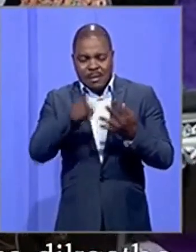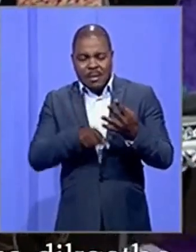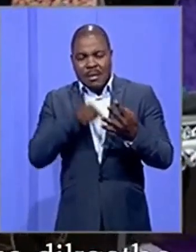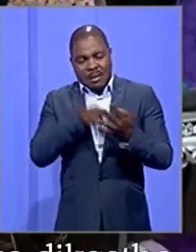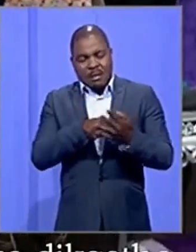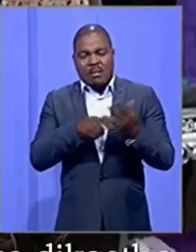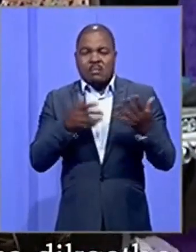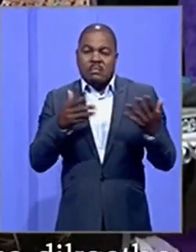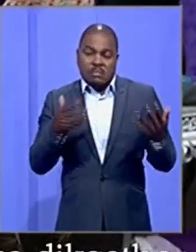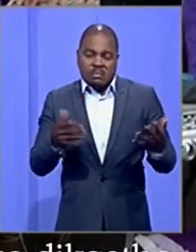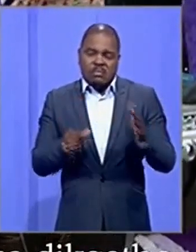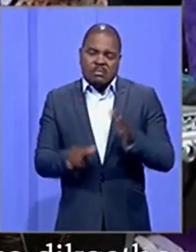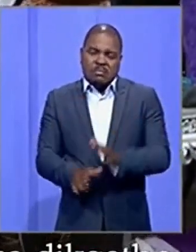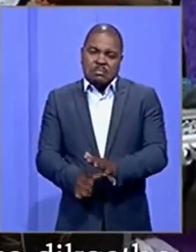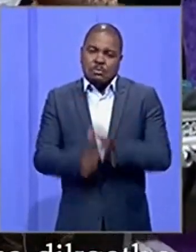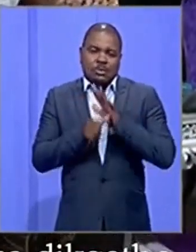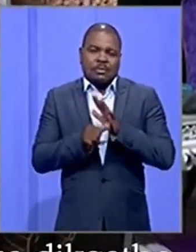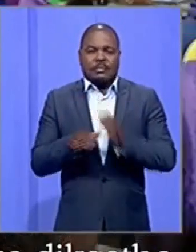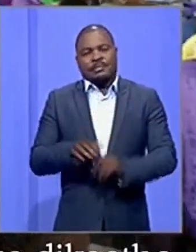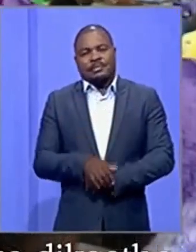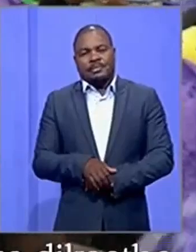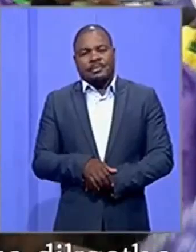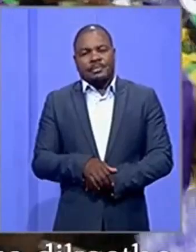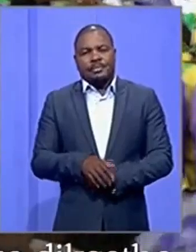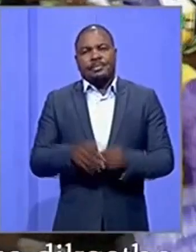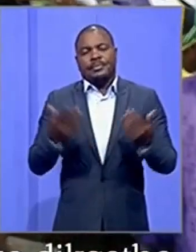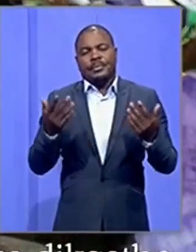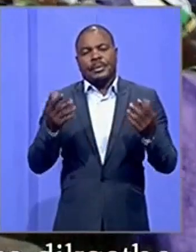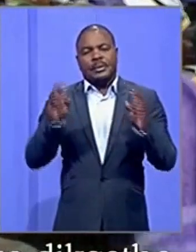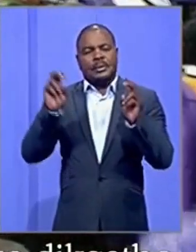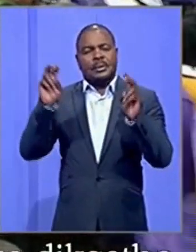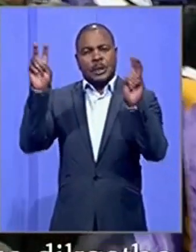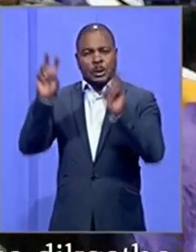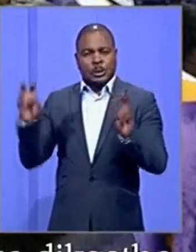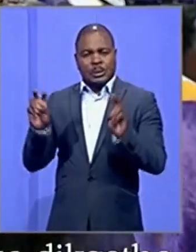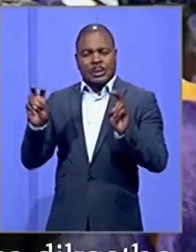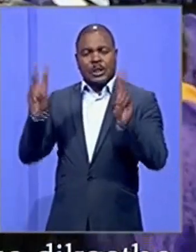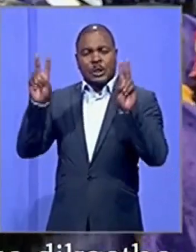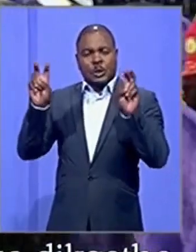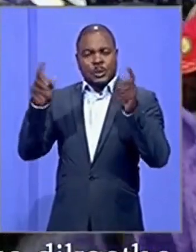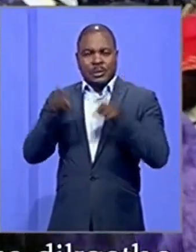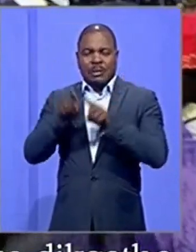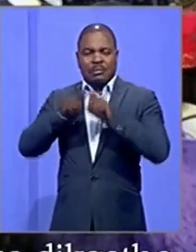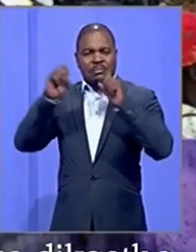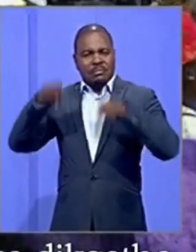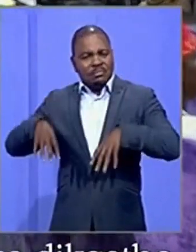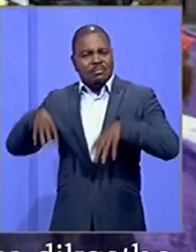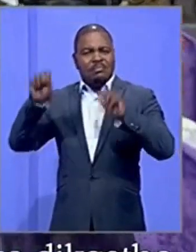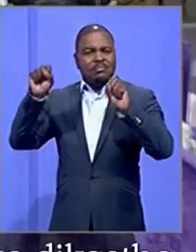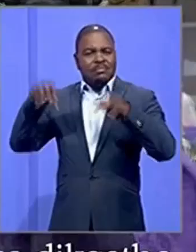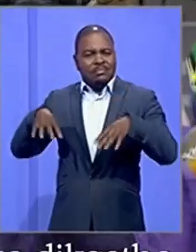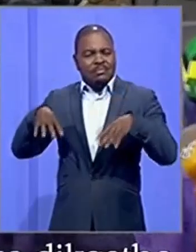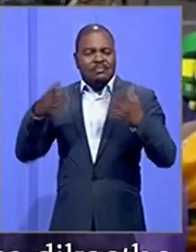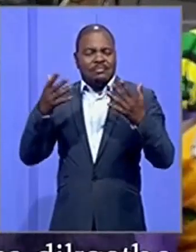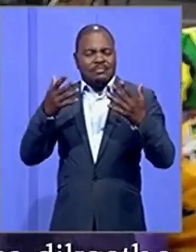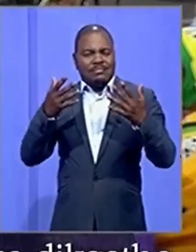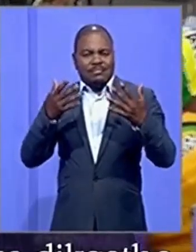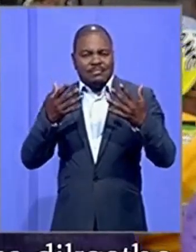mohlomong di hlokolosi haholo ntlha ya matla kapa yone load shedding ha sa bui ka